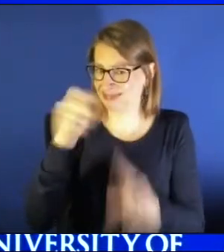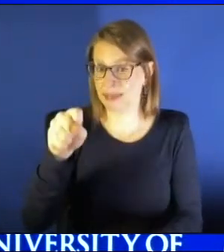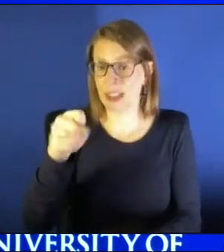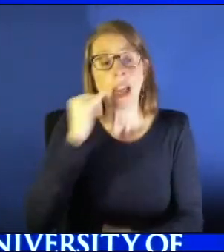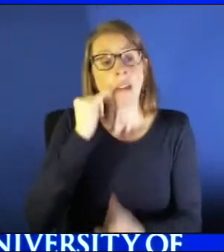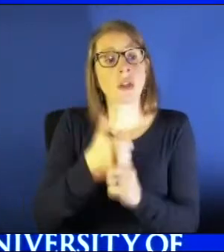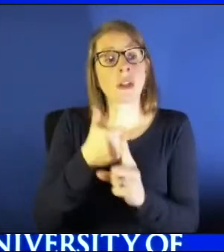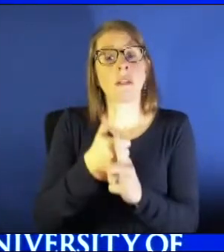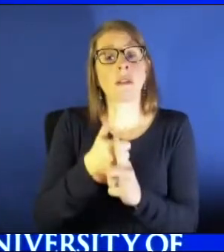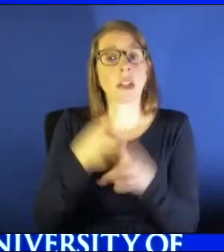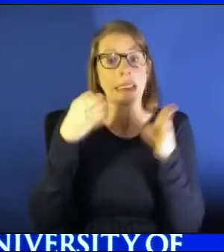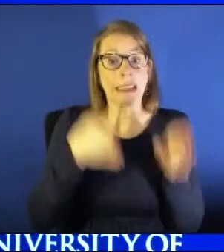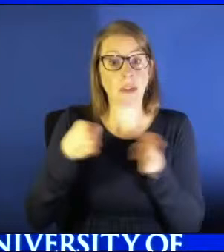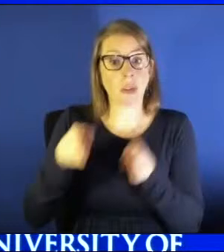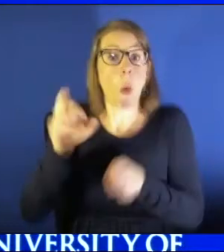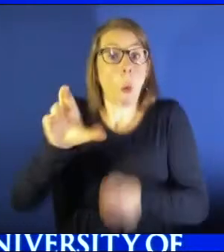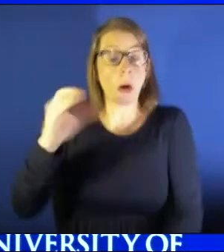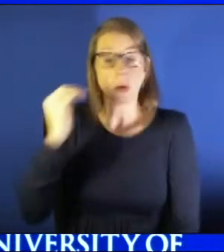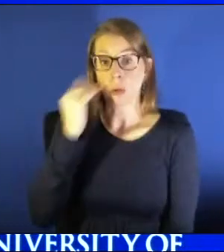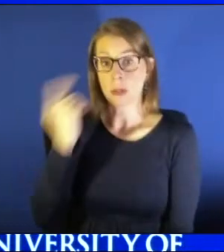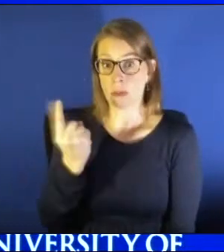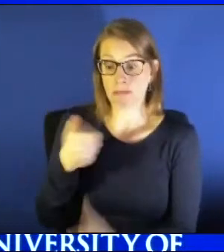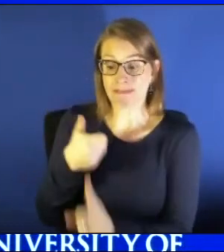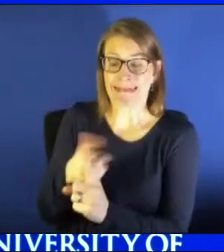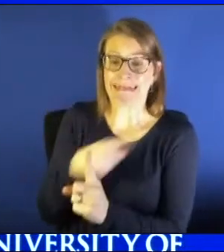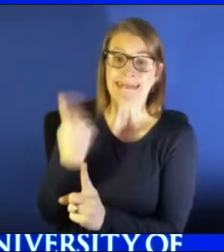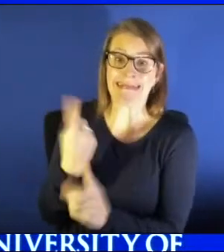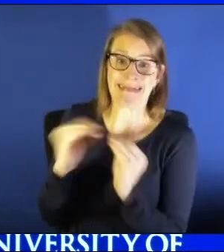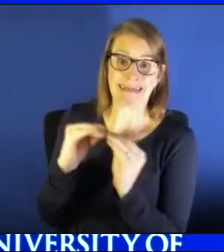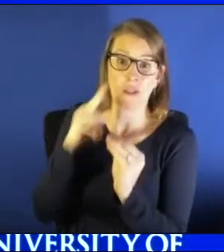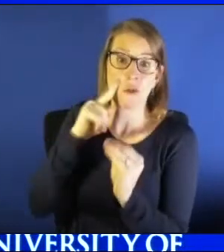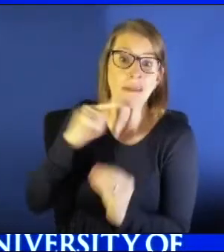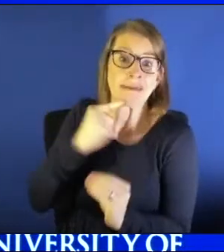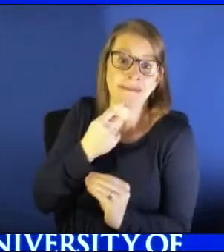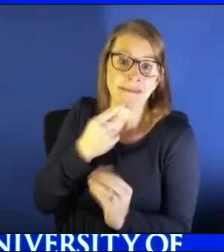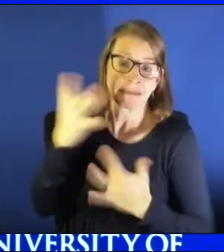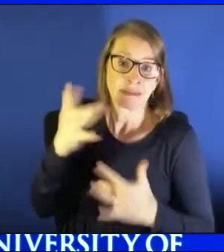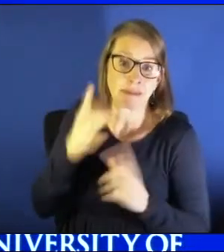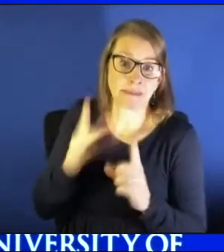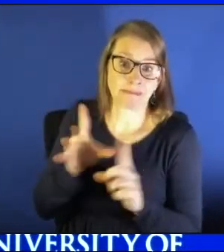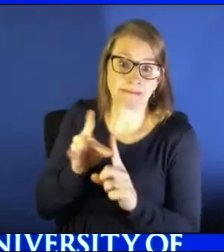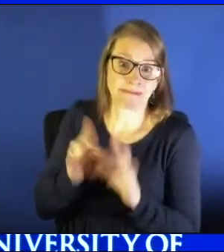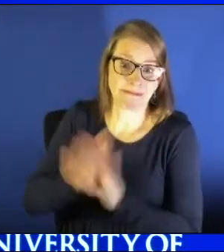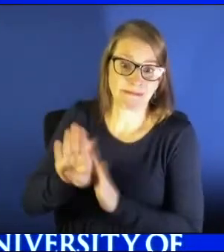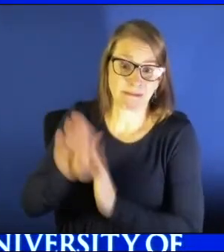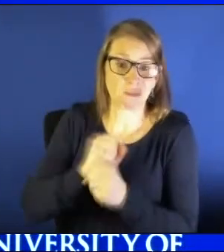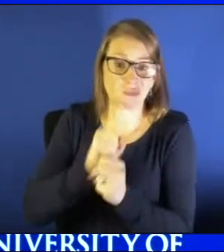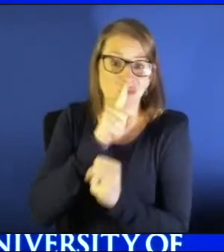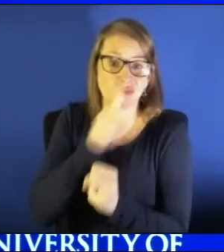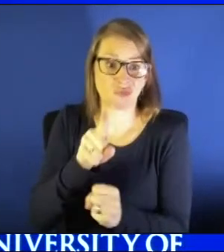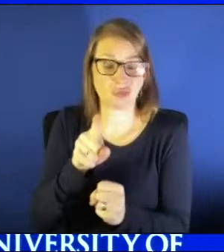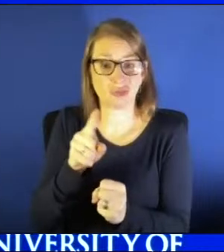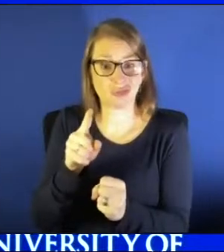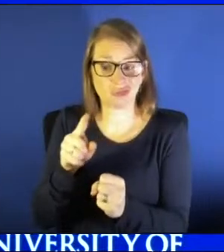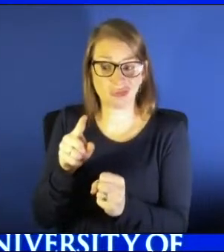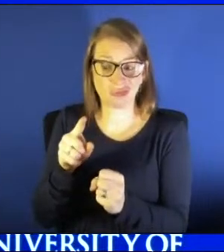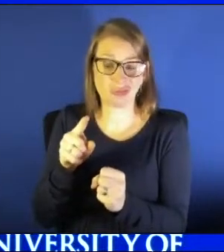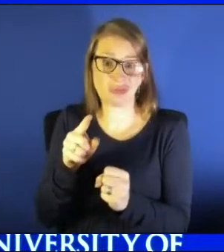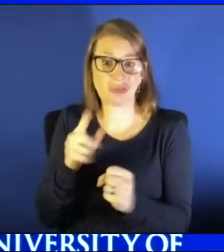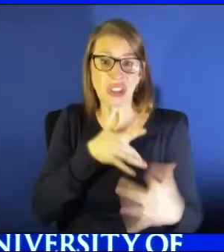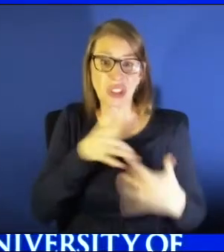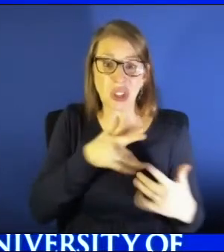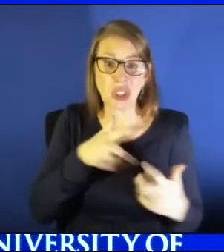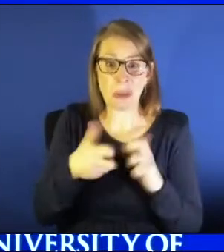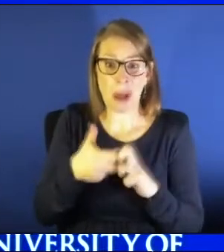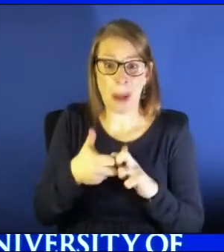or somebody who may be more at risk of severe disease, make sure you're up to date with your vaccination. And if you have concerns or problems with going